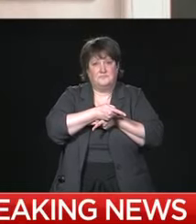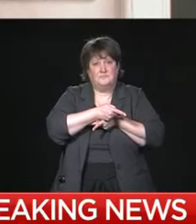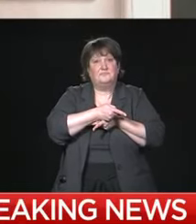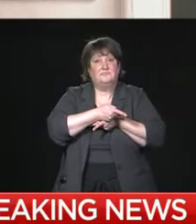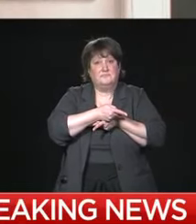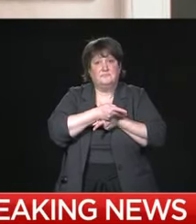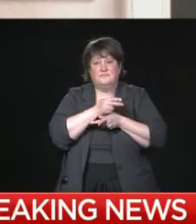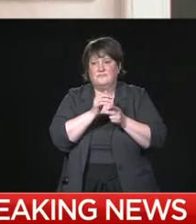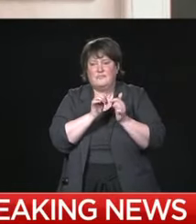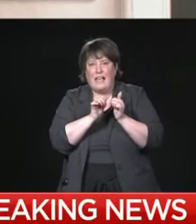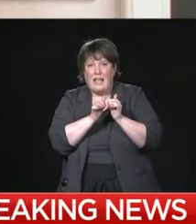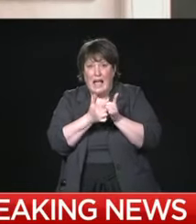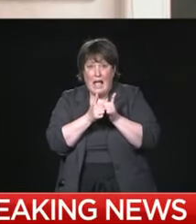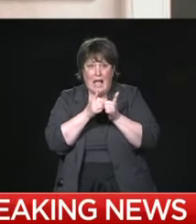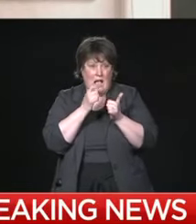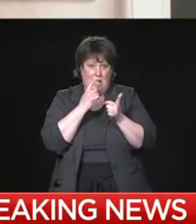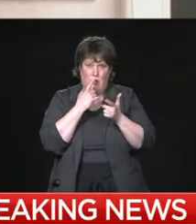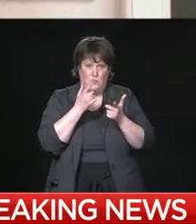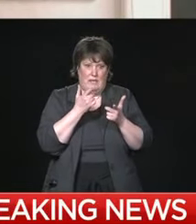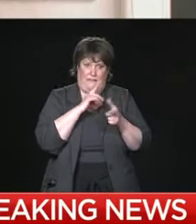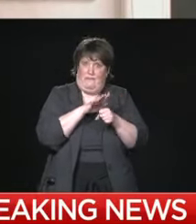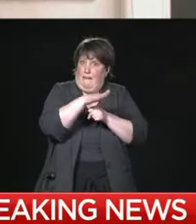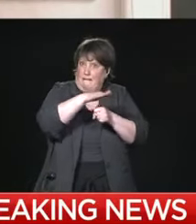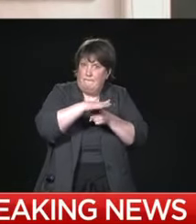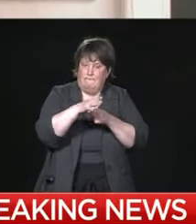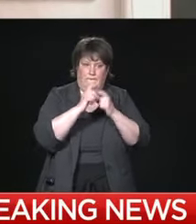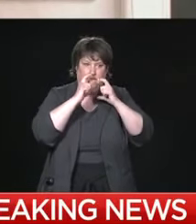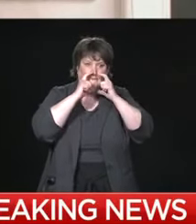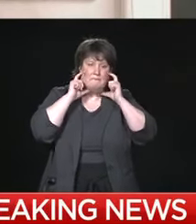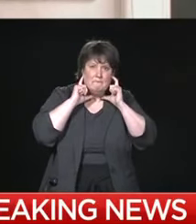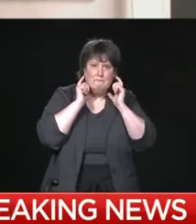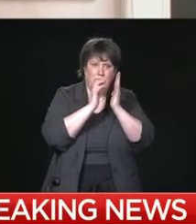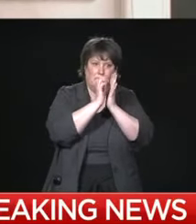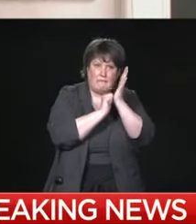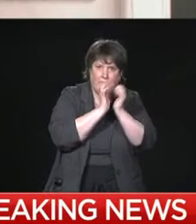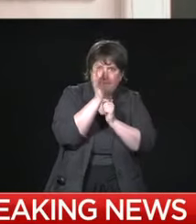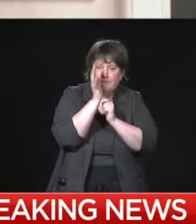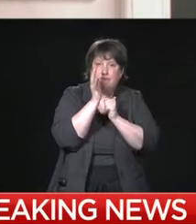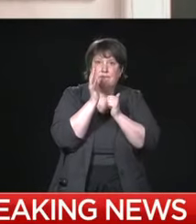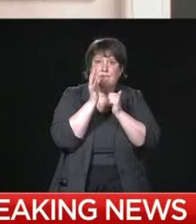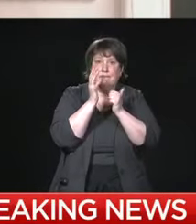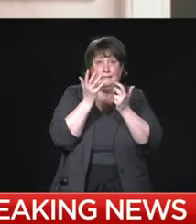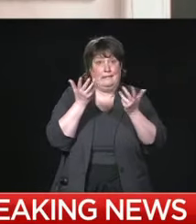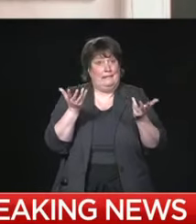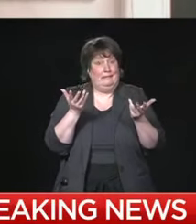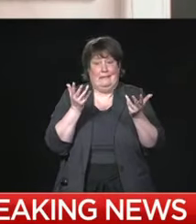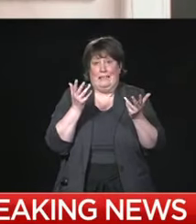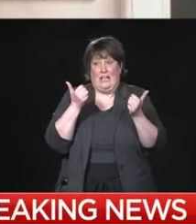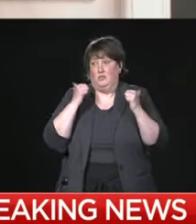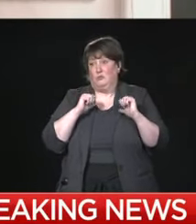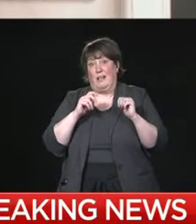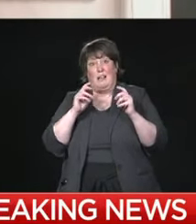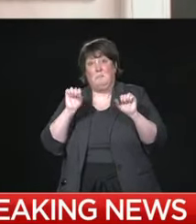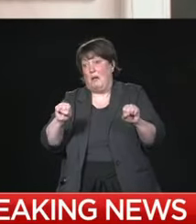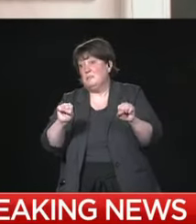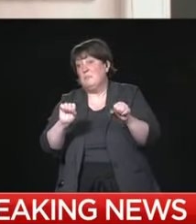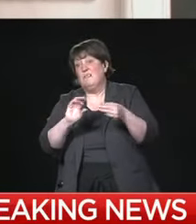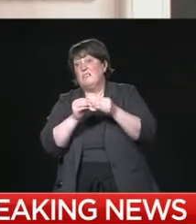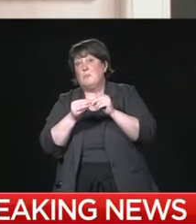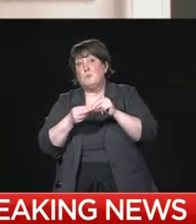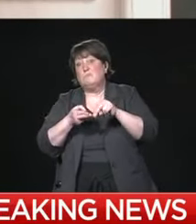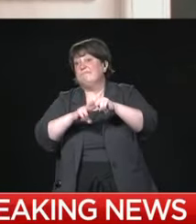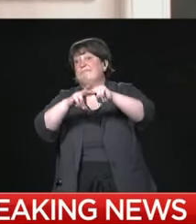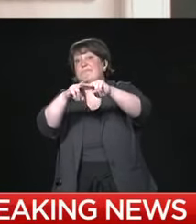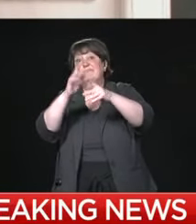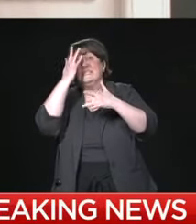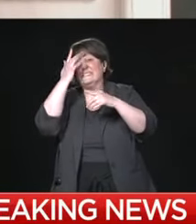that we have the sufficient amount of protective material to ensure the days to come. But I